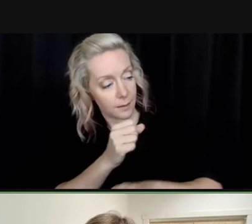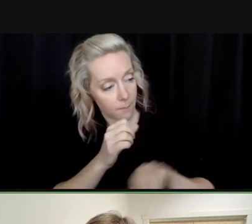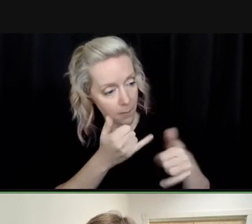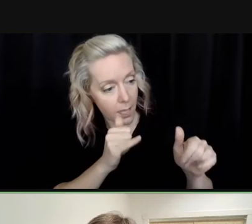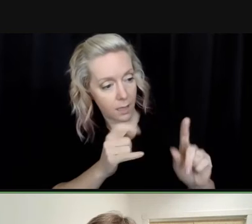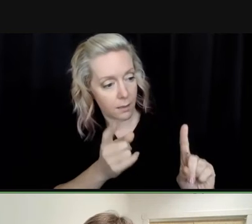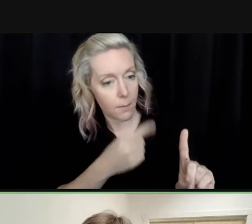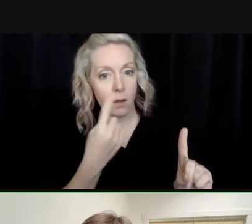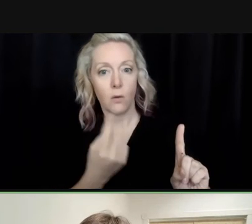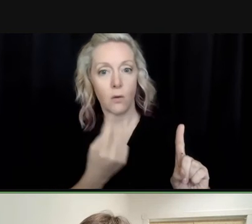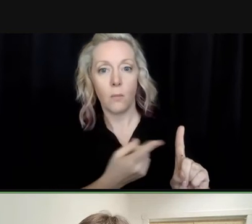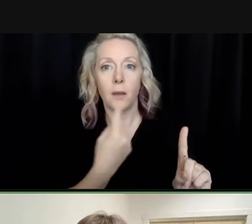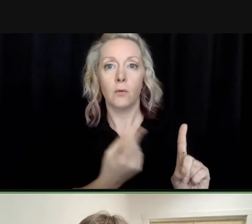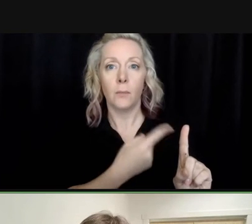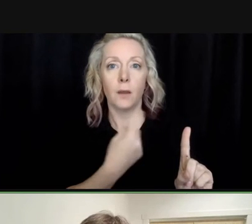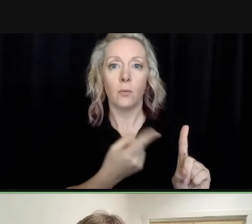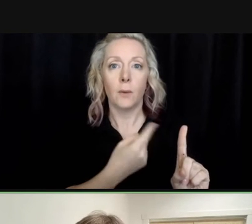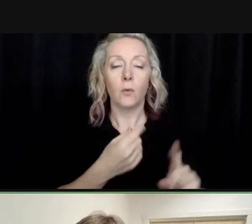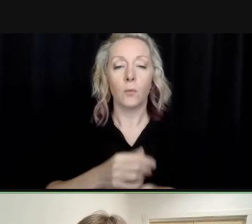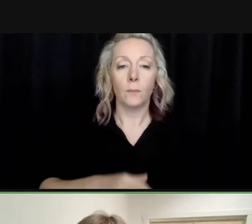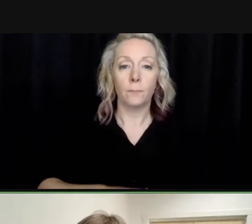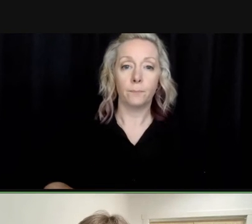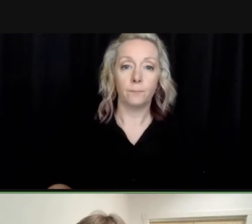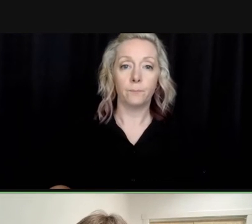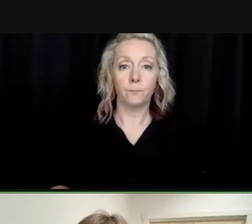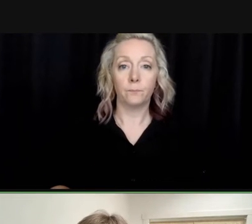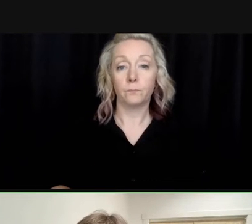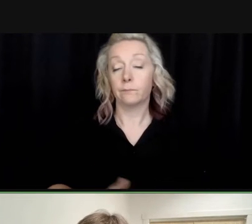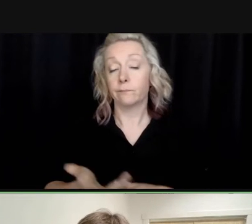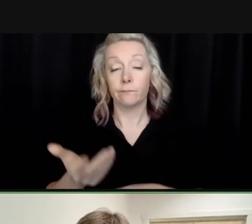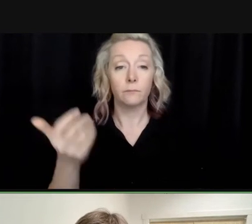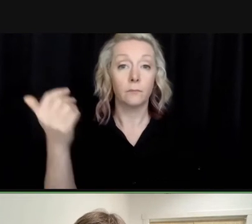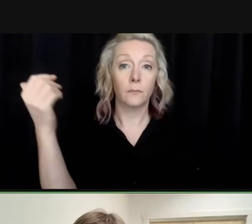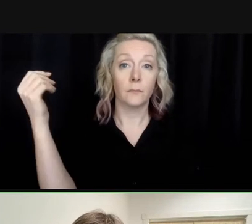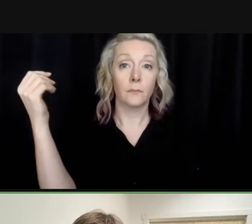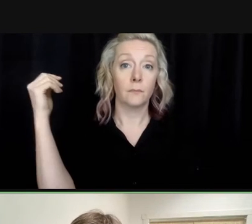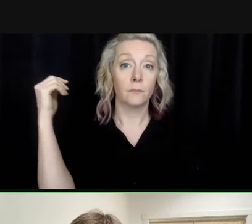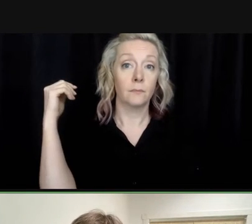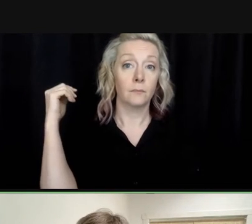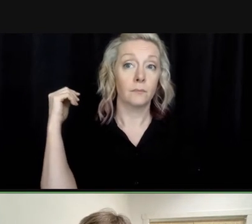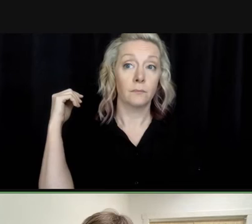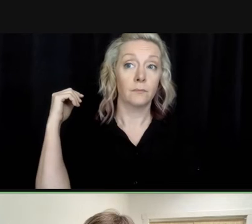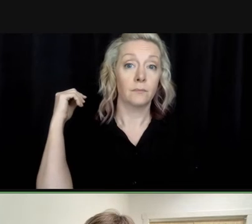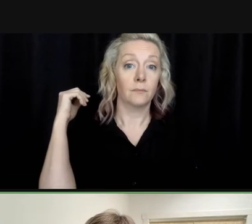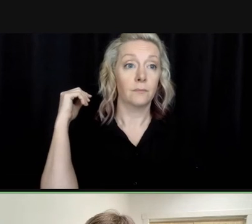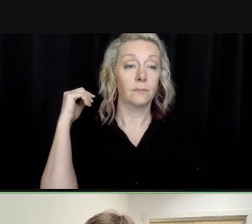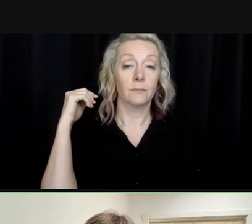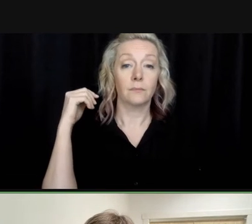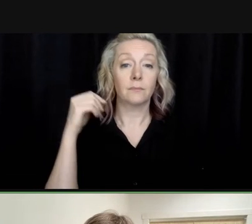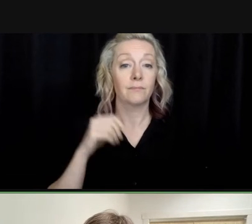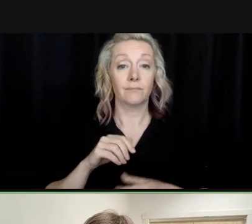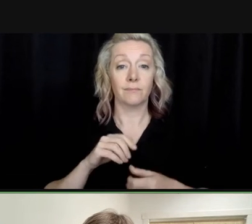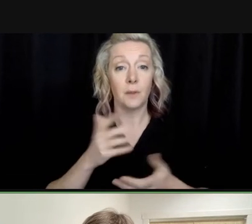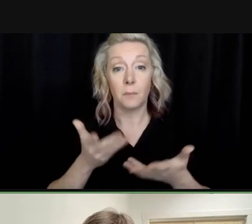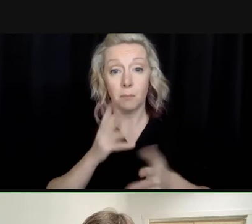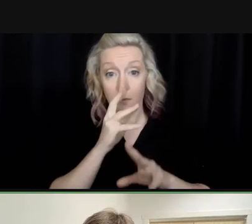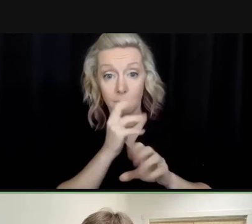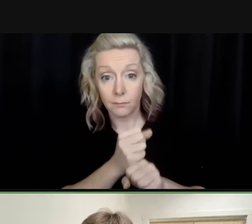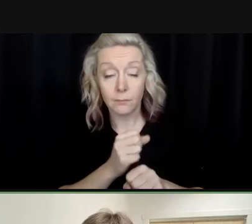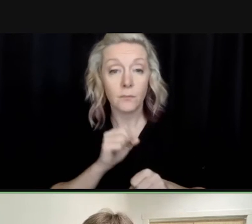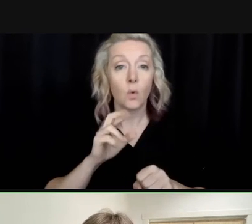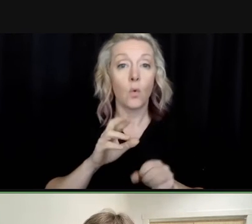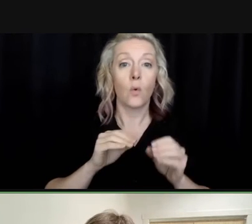it from underneath. And it could have been because it was more interesting to him that way. It could have been that it was giving